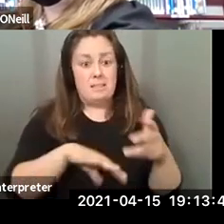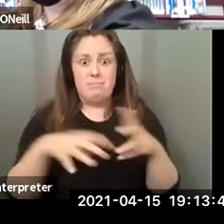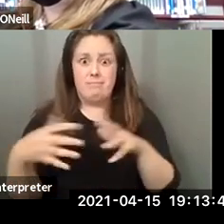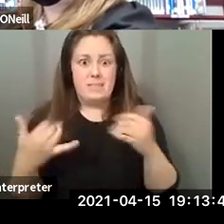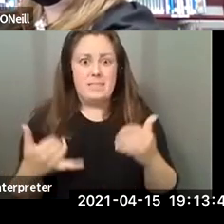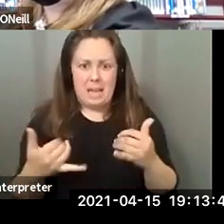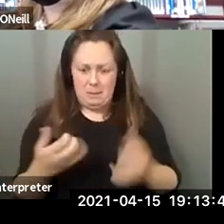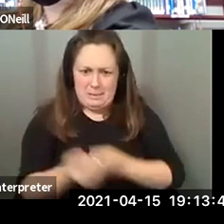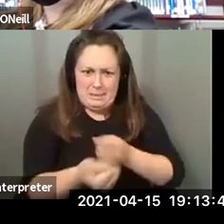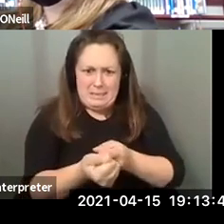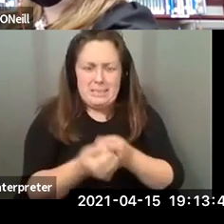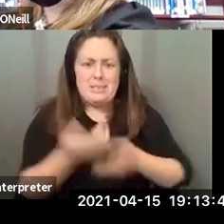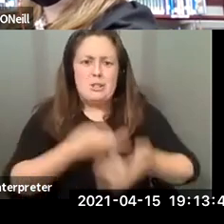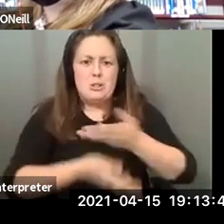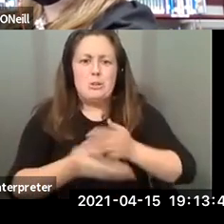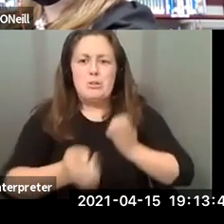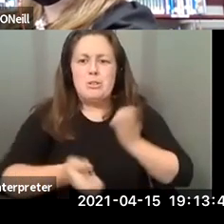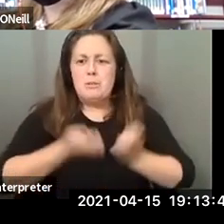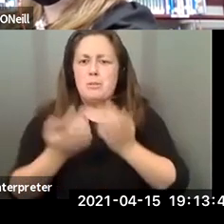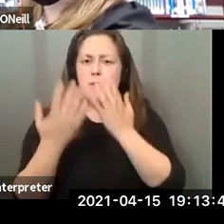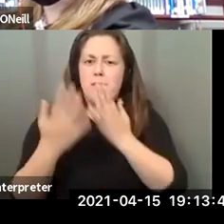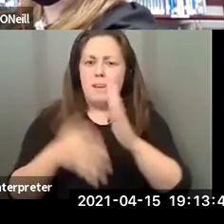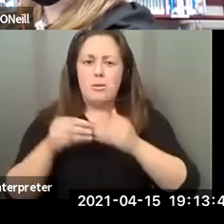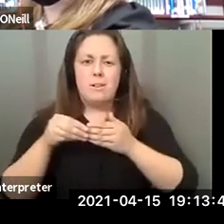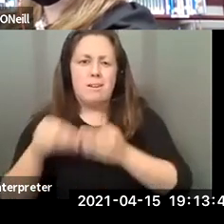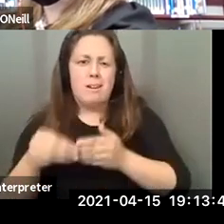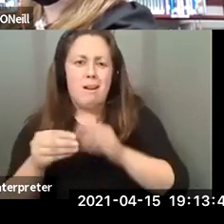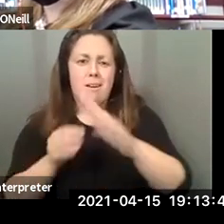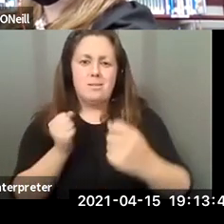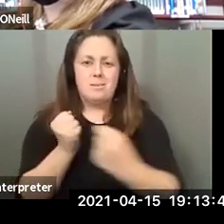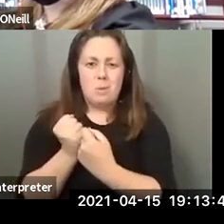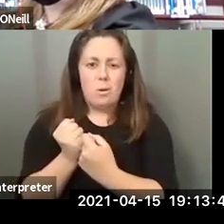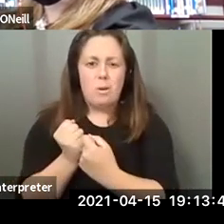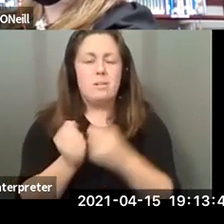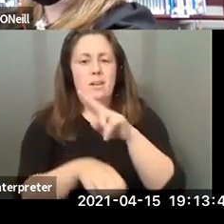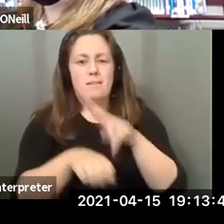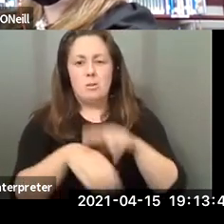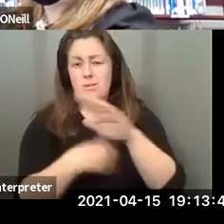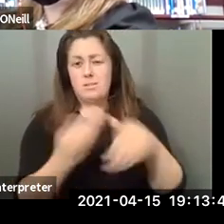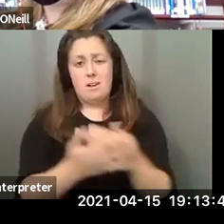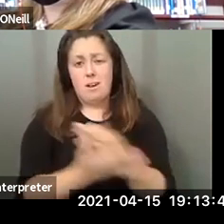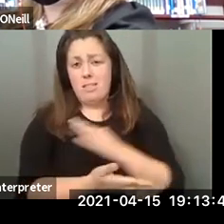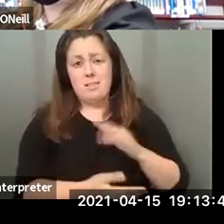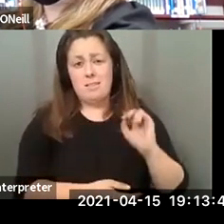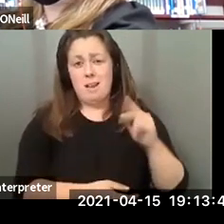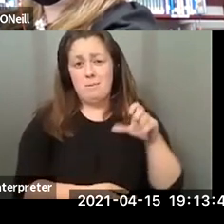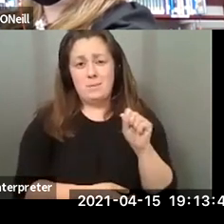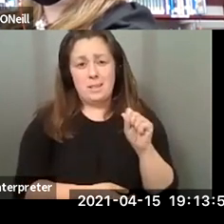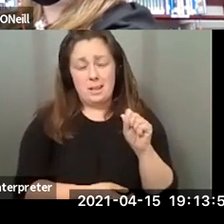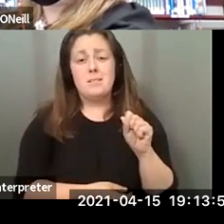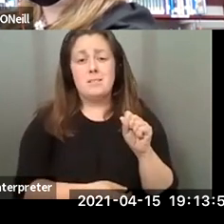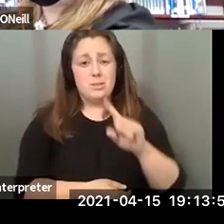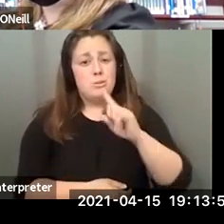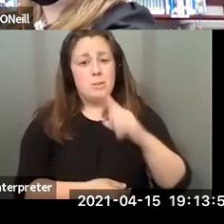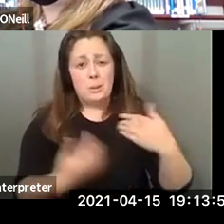guidance and really your support, and of course the support of all of the staff of Norton Public Schools to really make